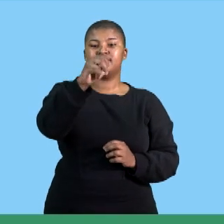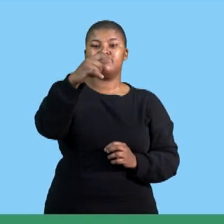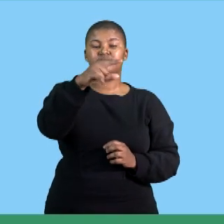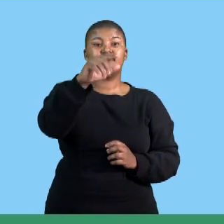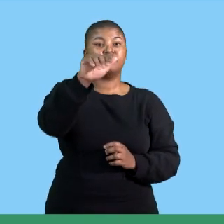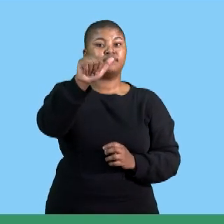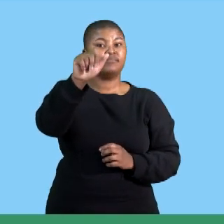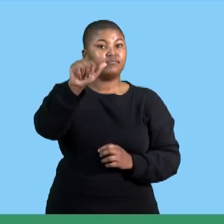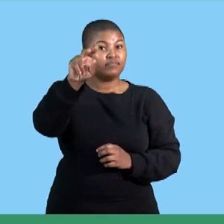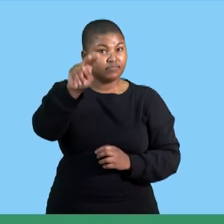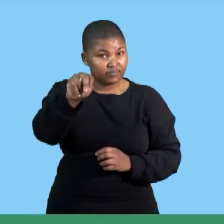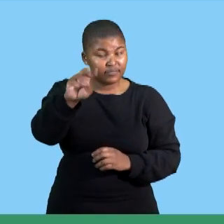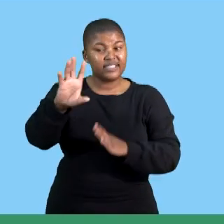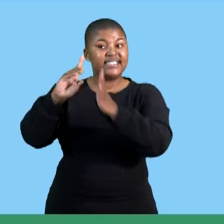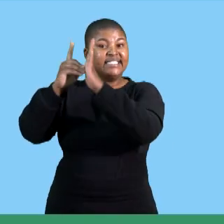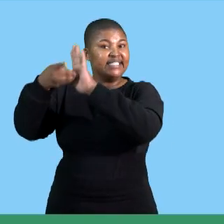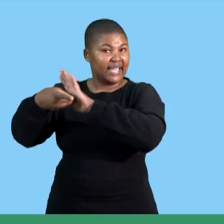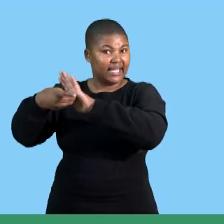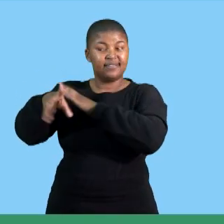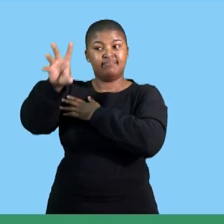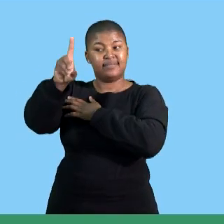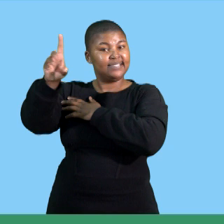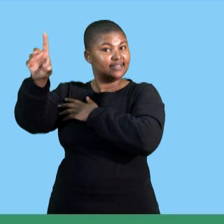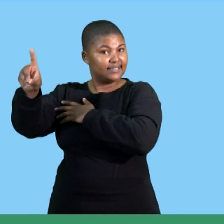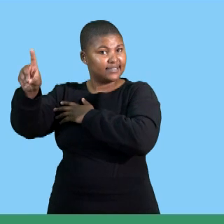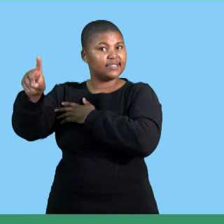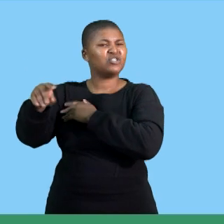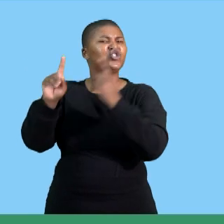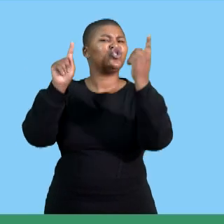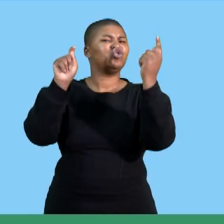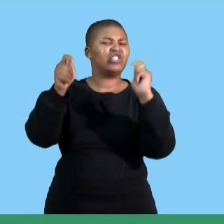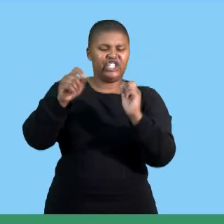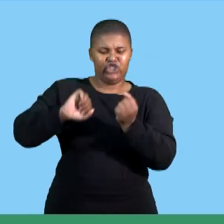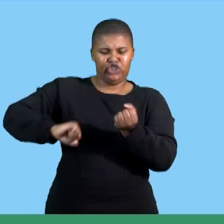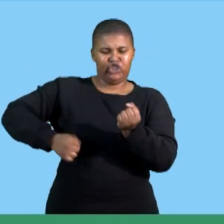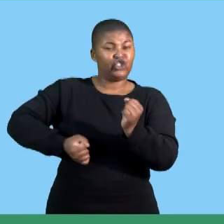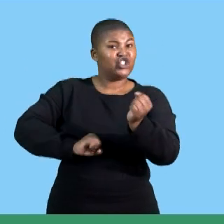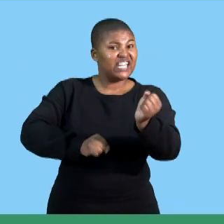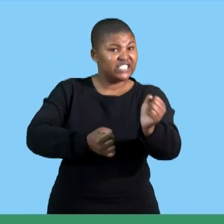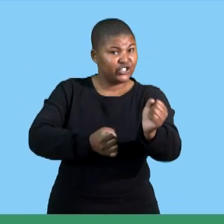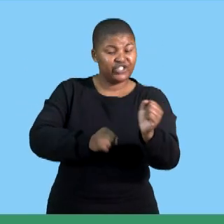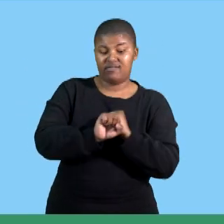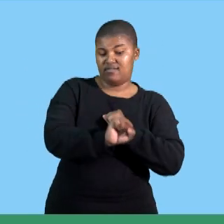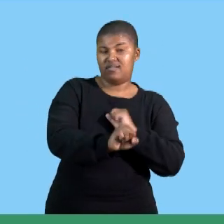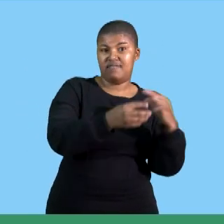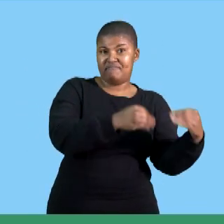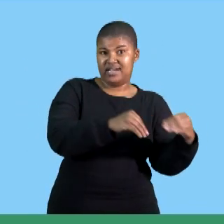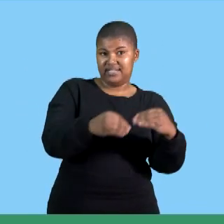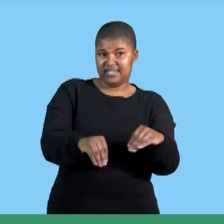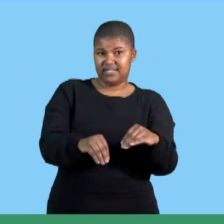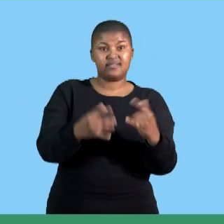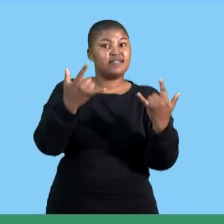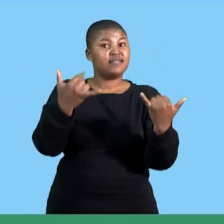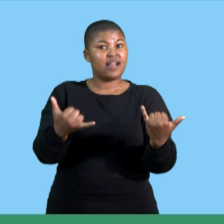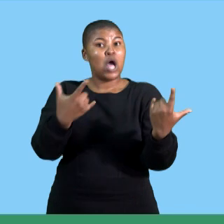business strategies and introducing online shopping for their customers. The management was transparent with